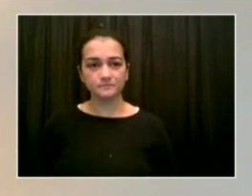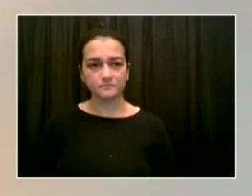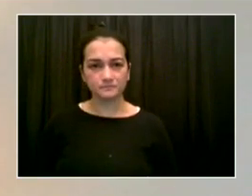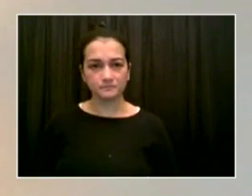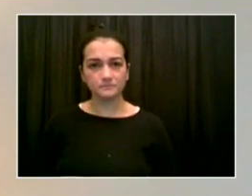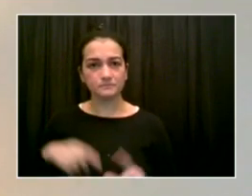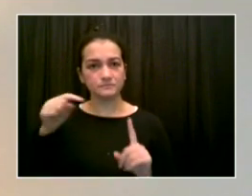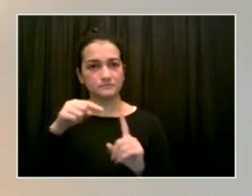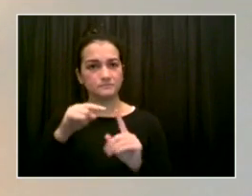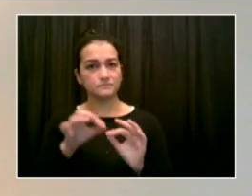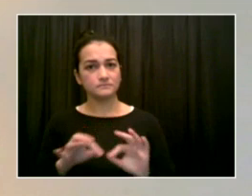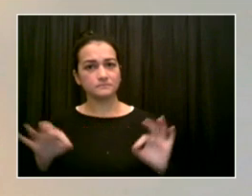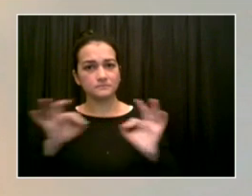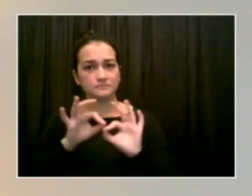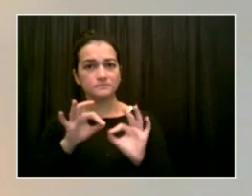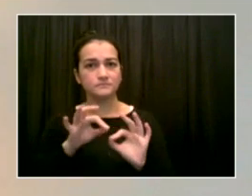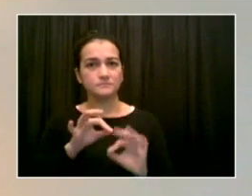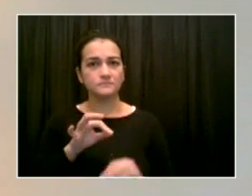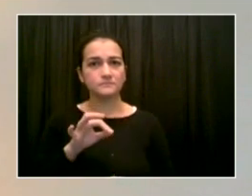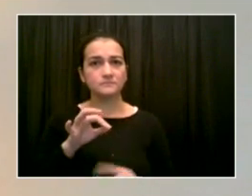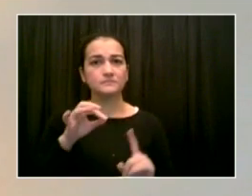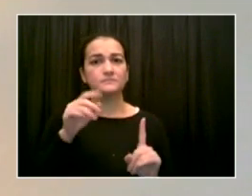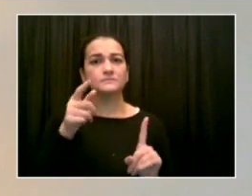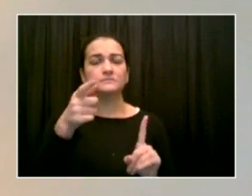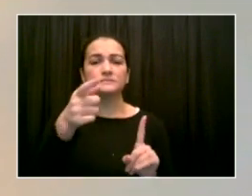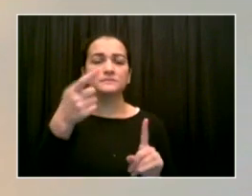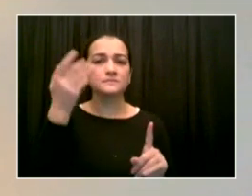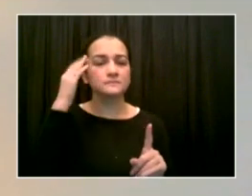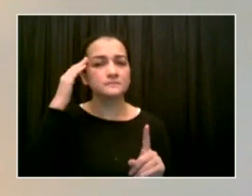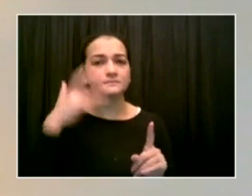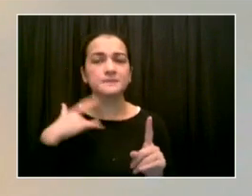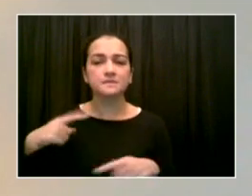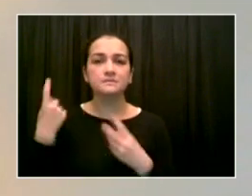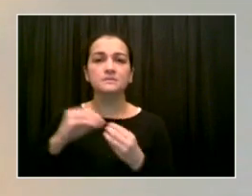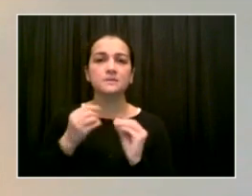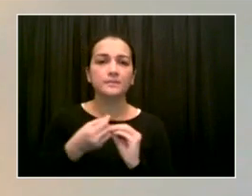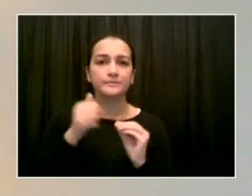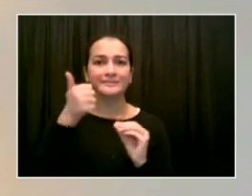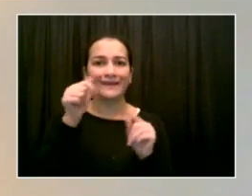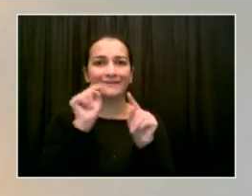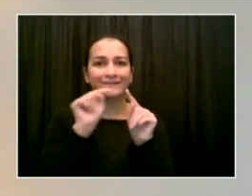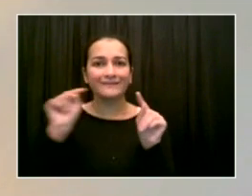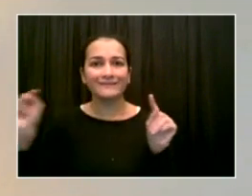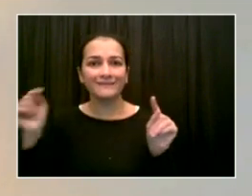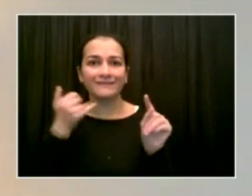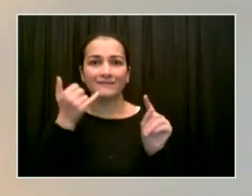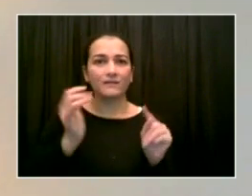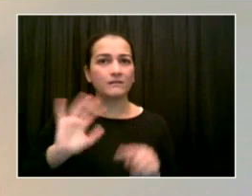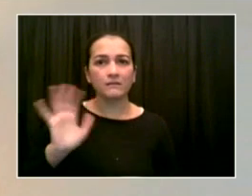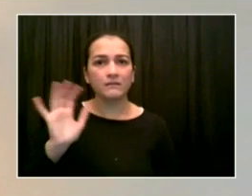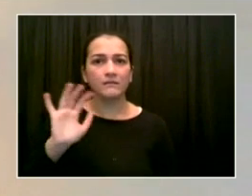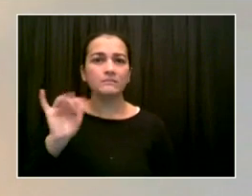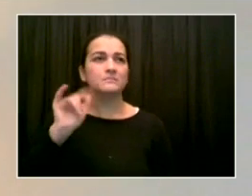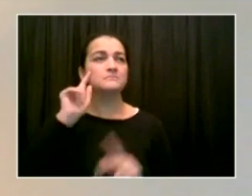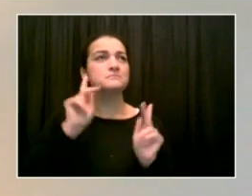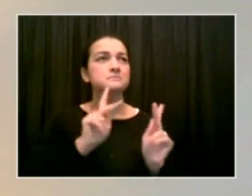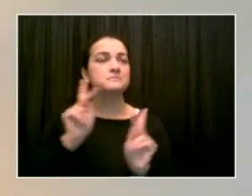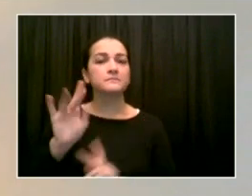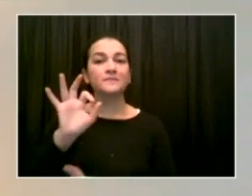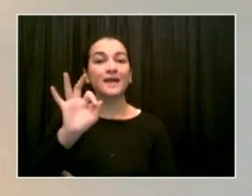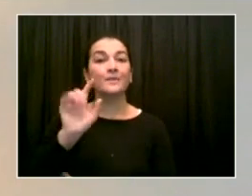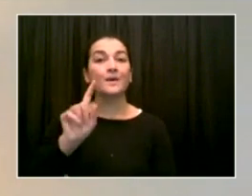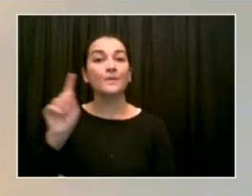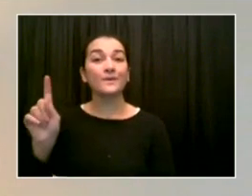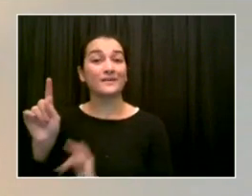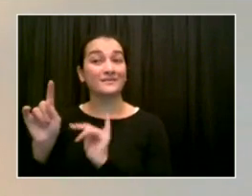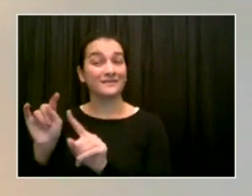phone. The FCC's decision to add this number will save more lives, and it's a number that we